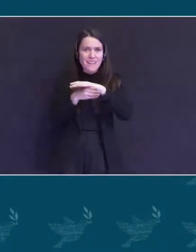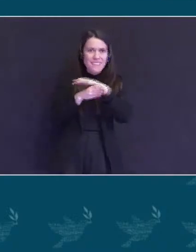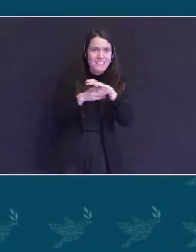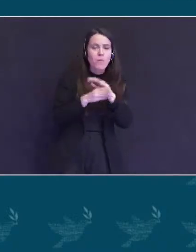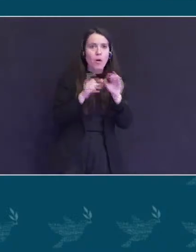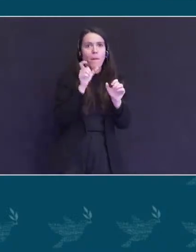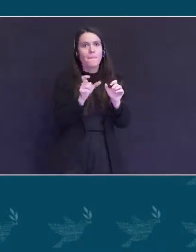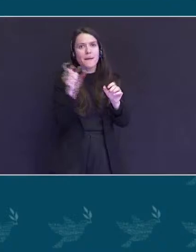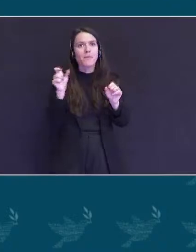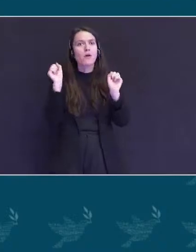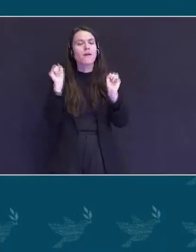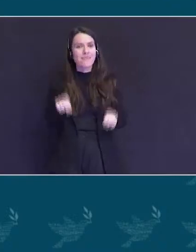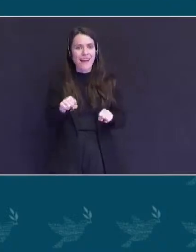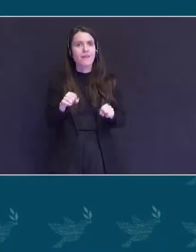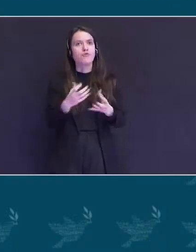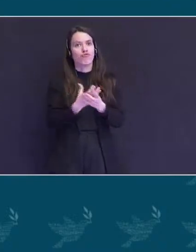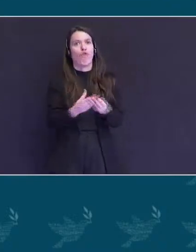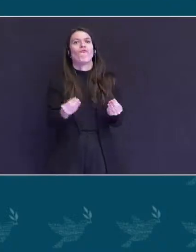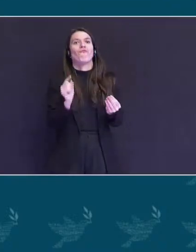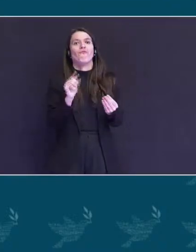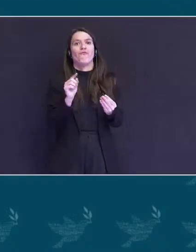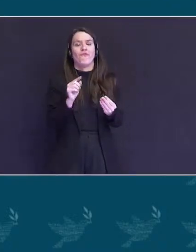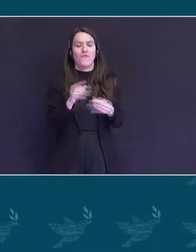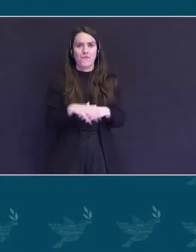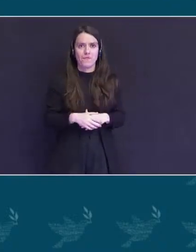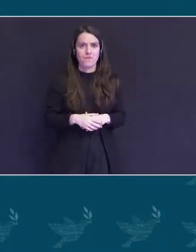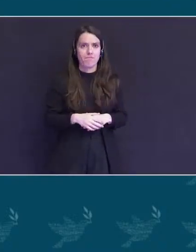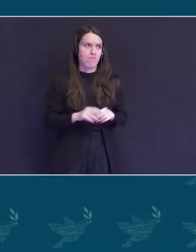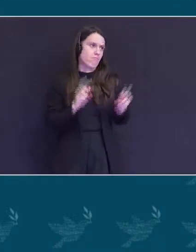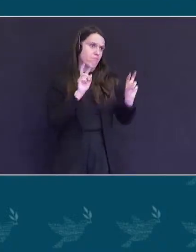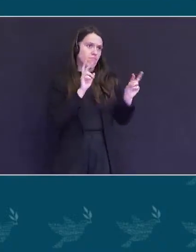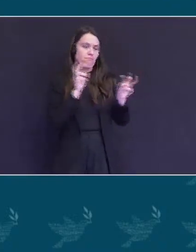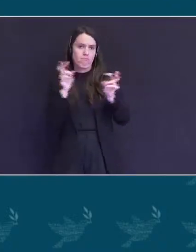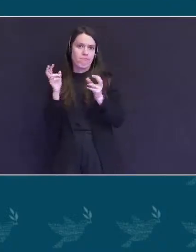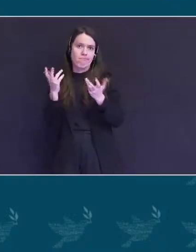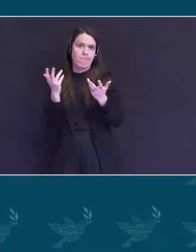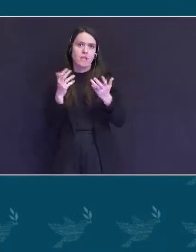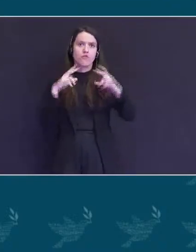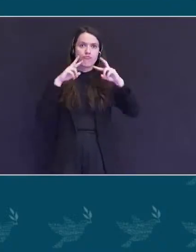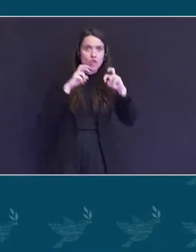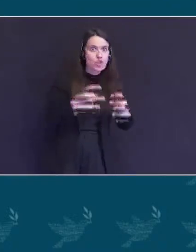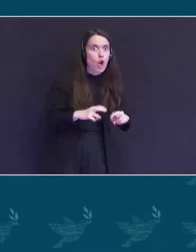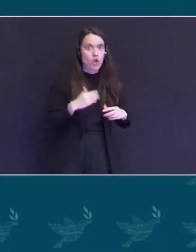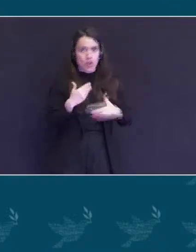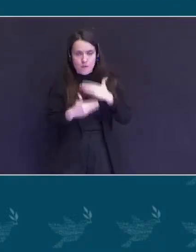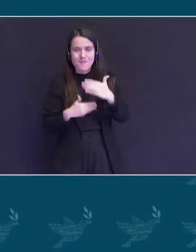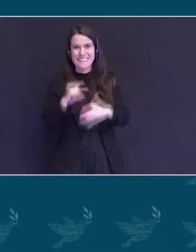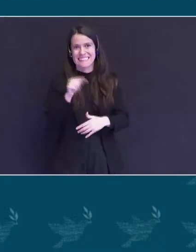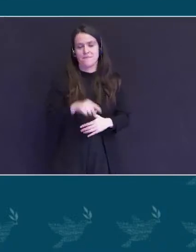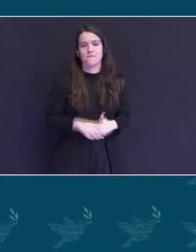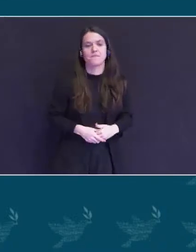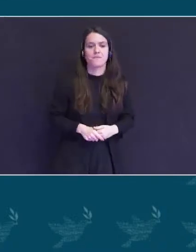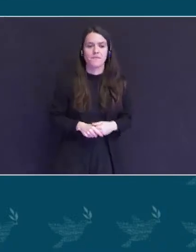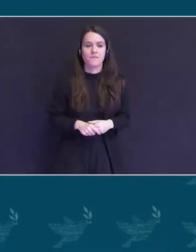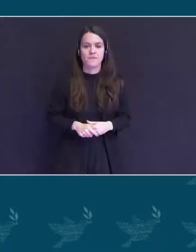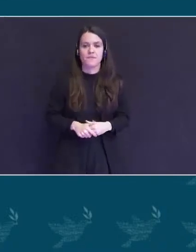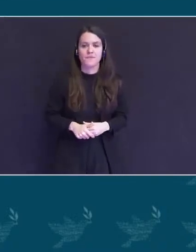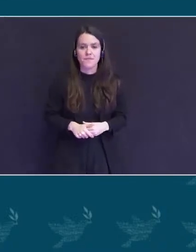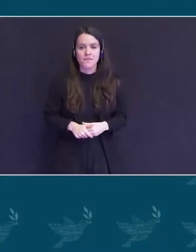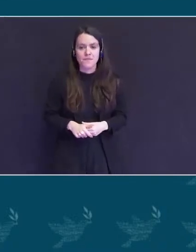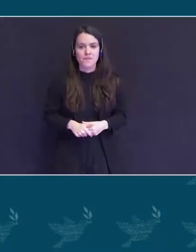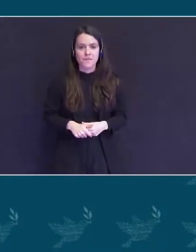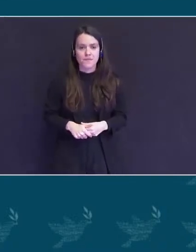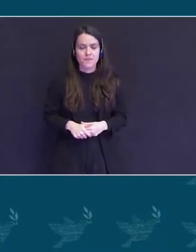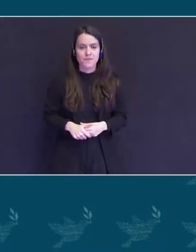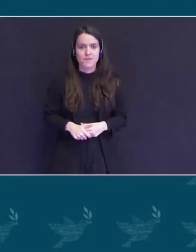the public will resolve some of the issues in terms of the research that's been done. And I